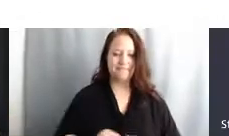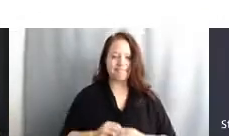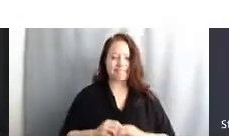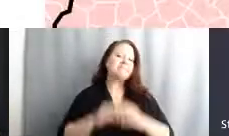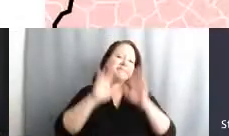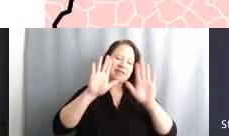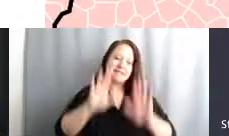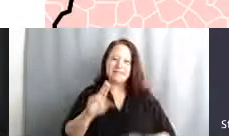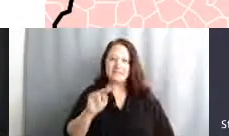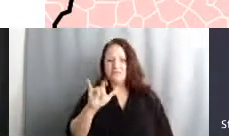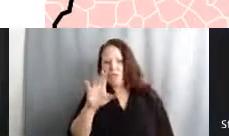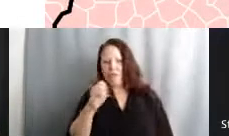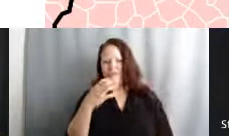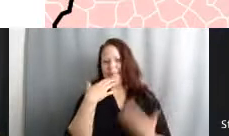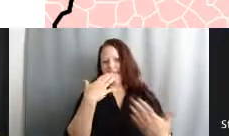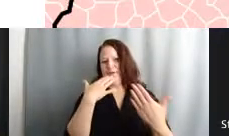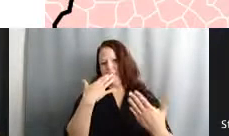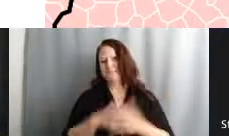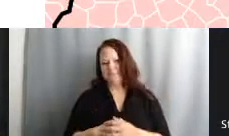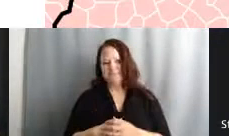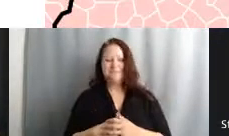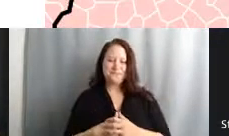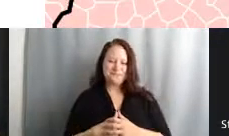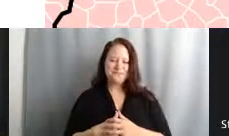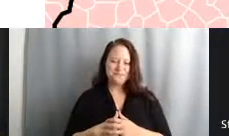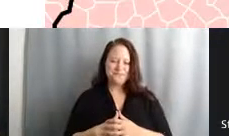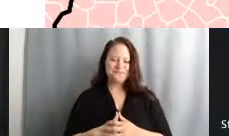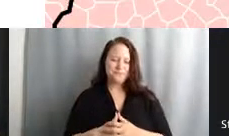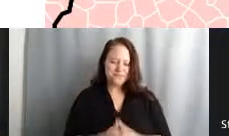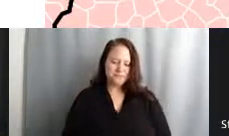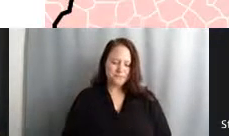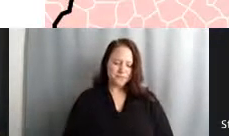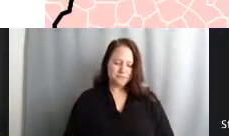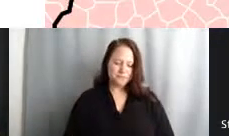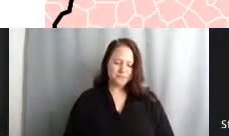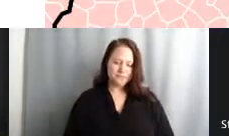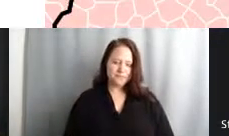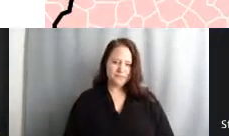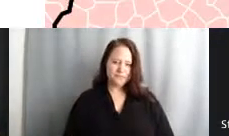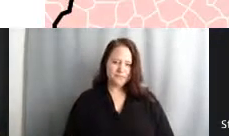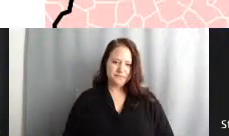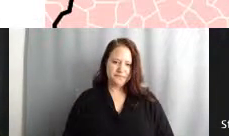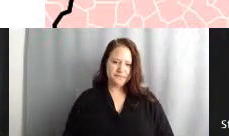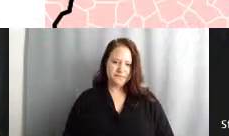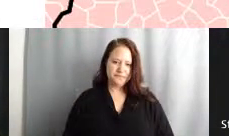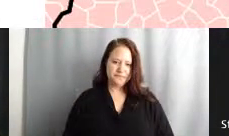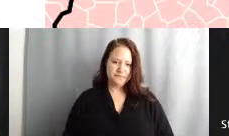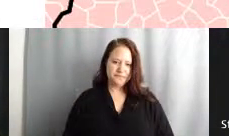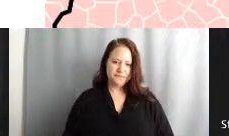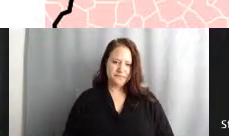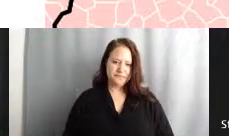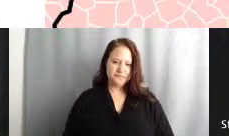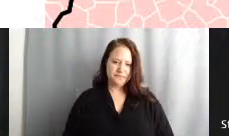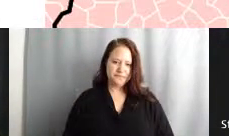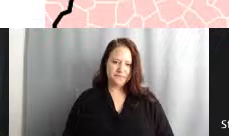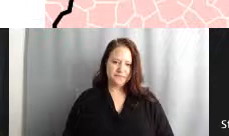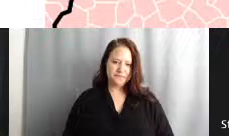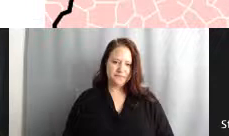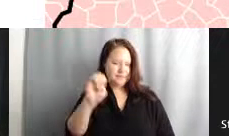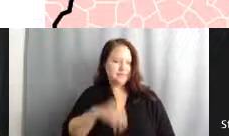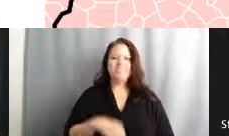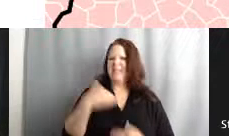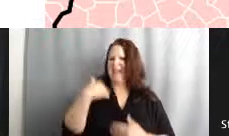Fantastic, Nicole. Thank you. So I know a lot of